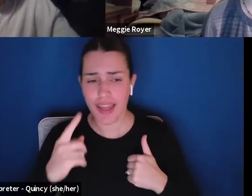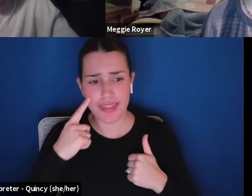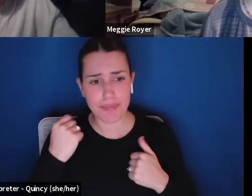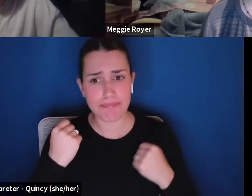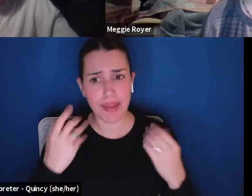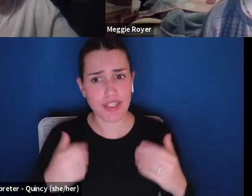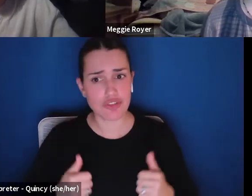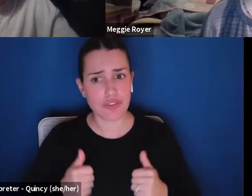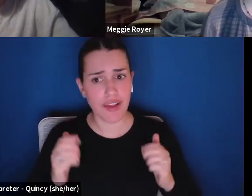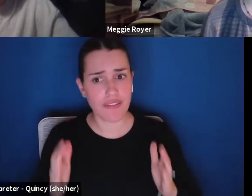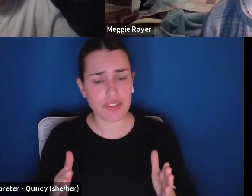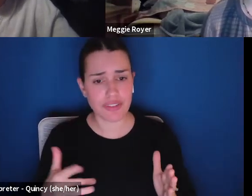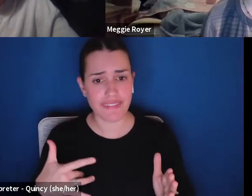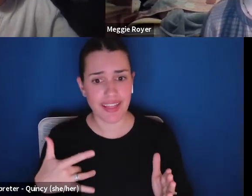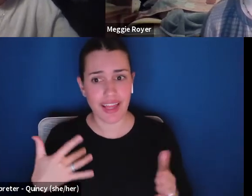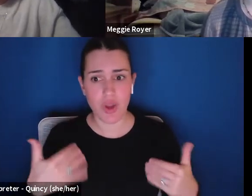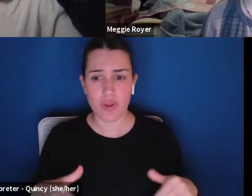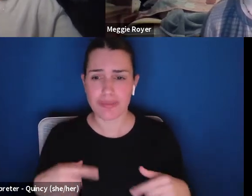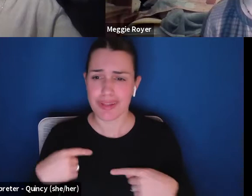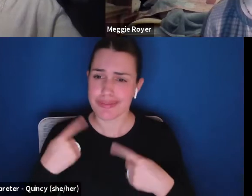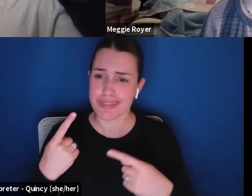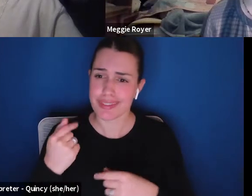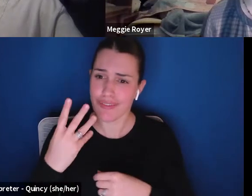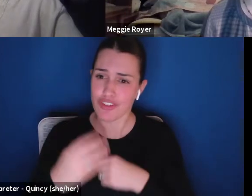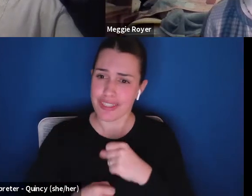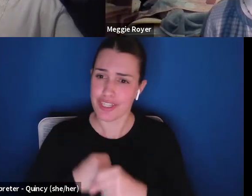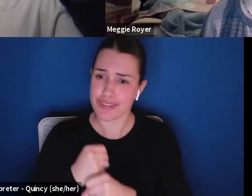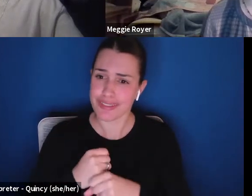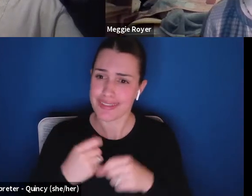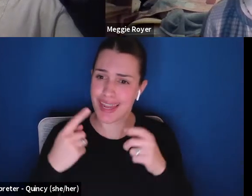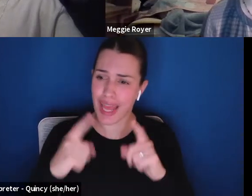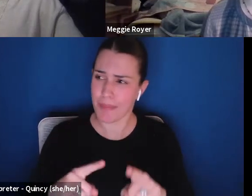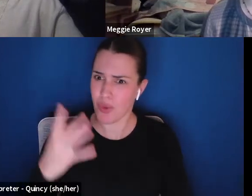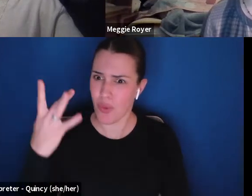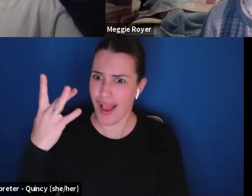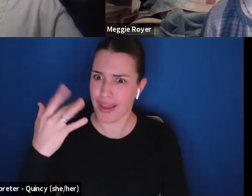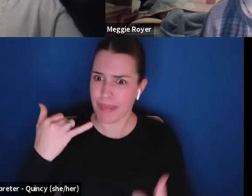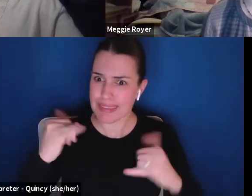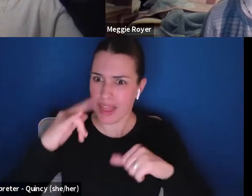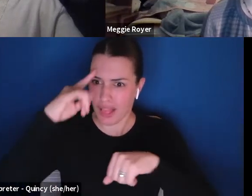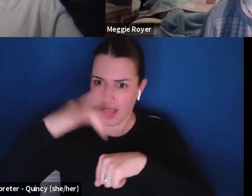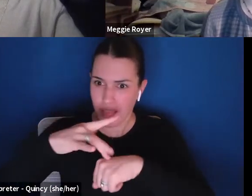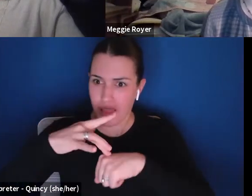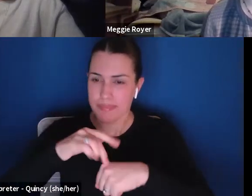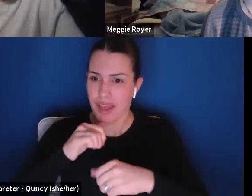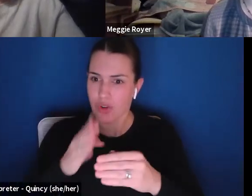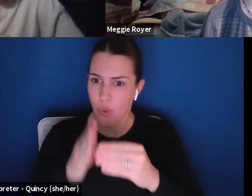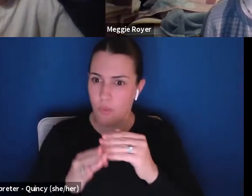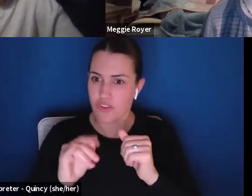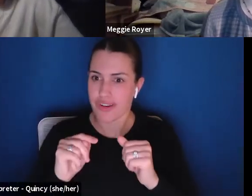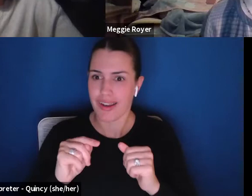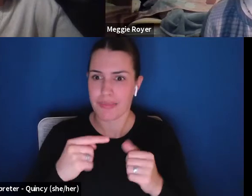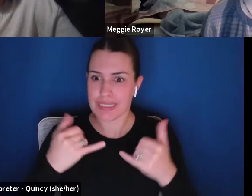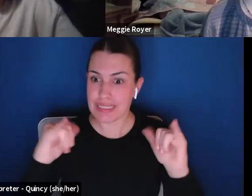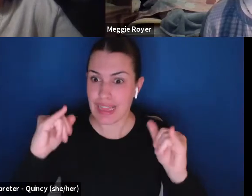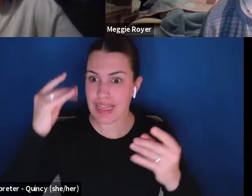might think, it's been several years now since something happened to me. Why am I just not over it? Why can I not stop thinking